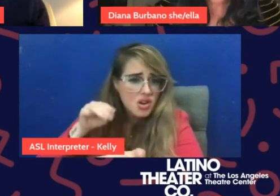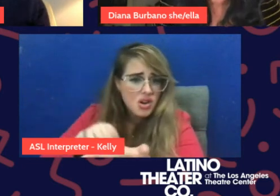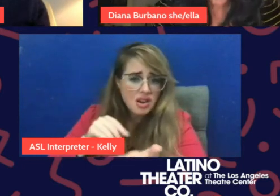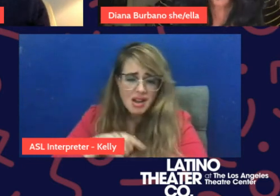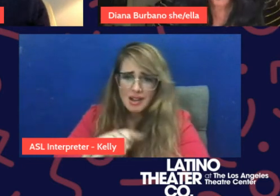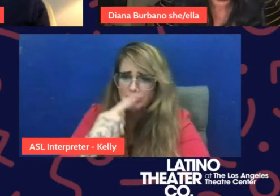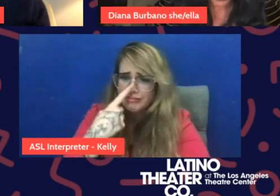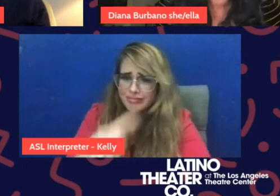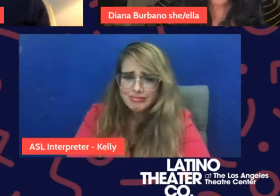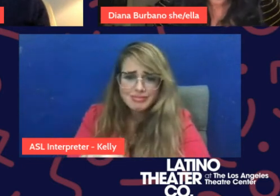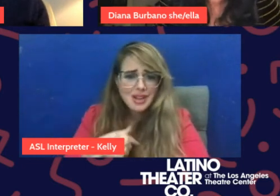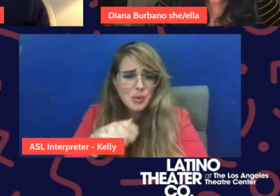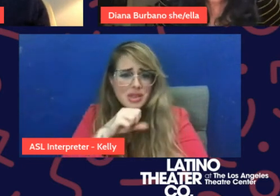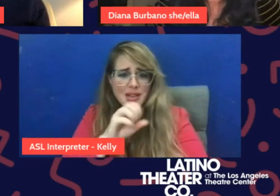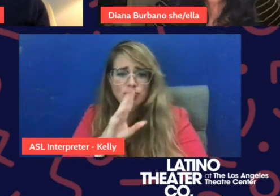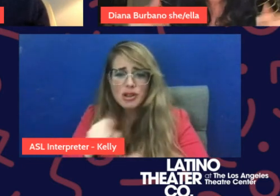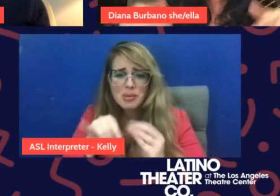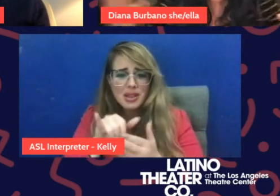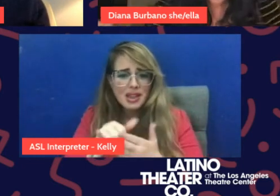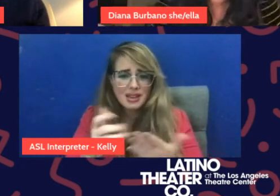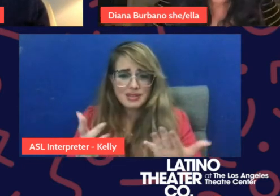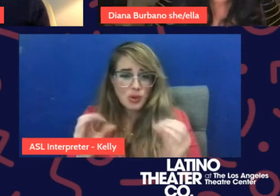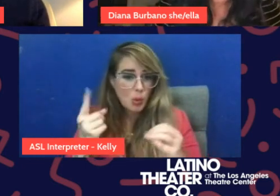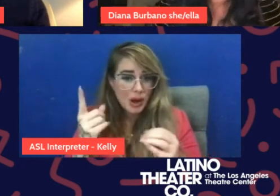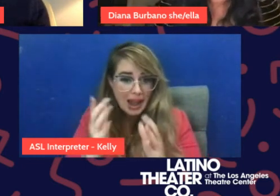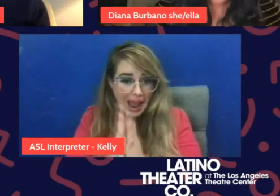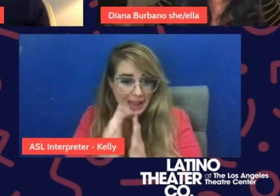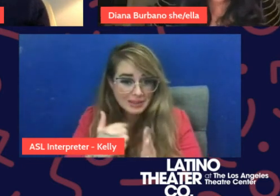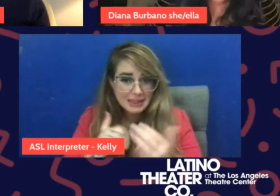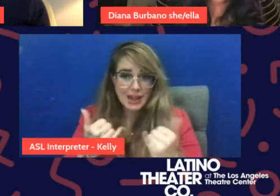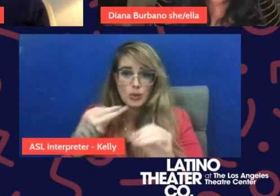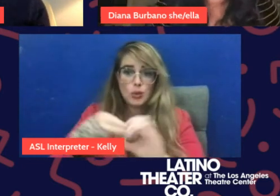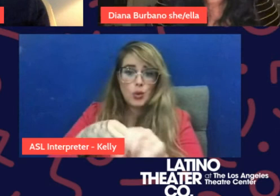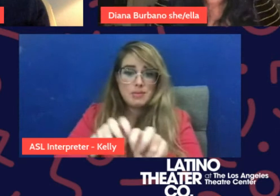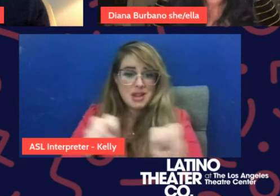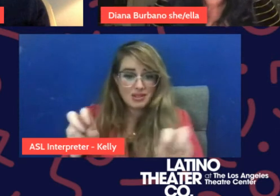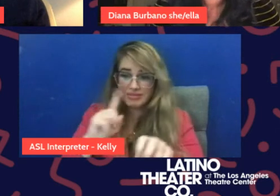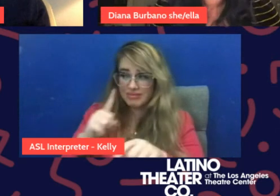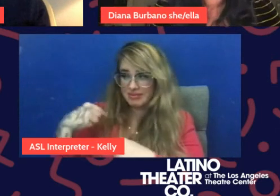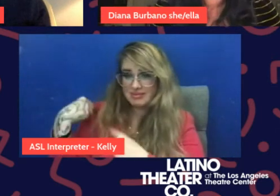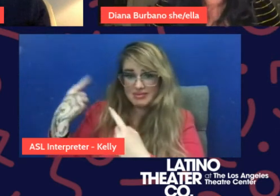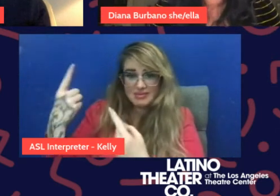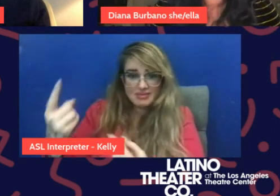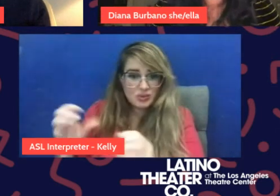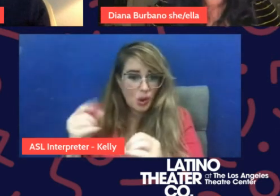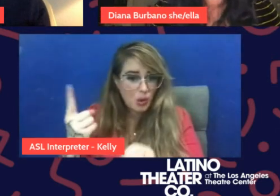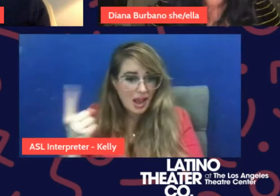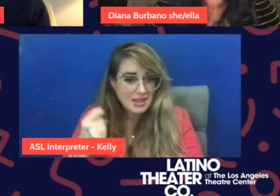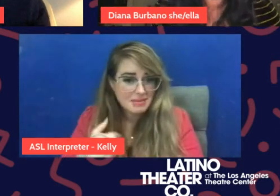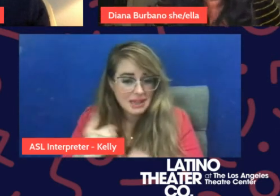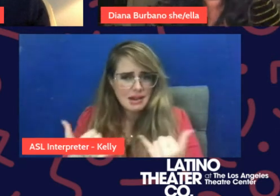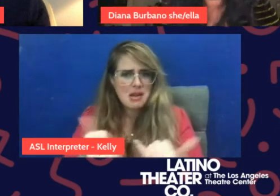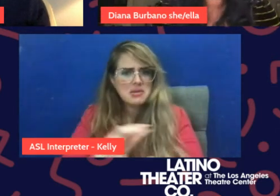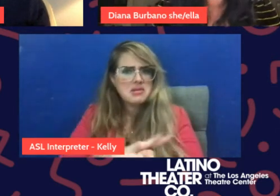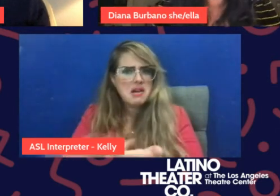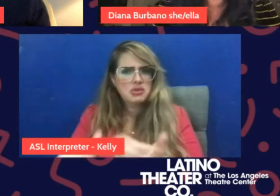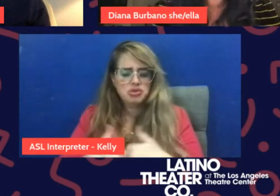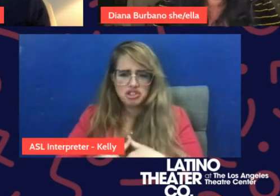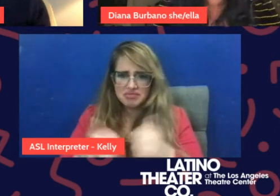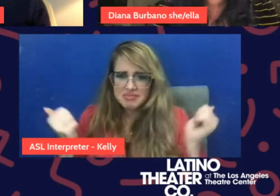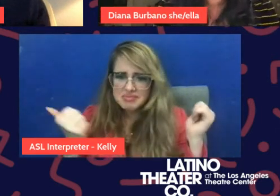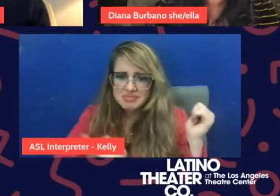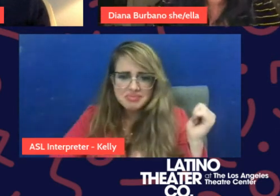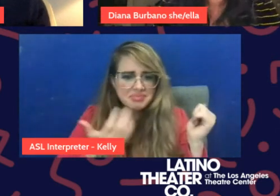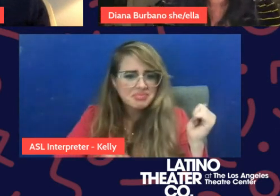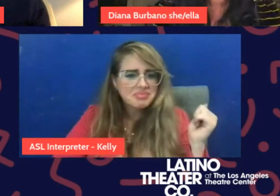about it. I promise you, nobody's asked me, except now that I'm on the panel, nobody's ever asked me about it. So it's really been quite nice to be able to just riff